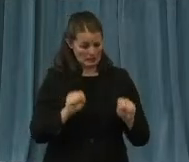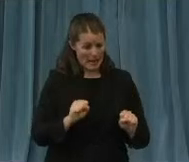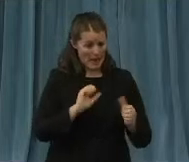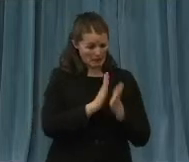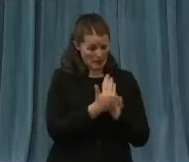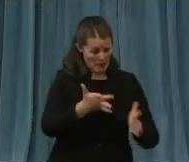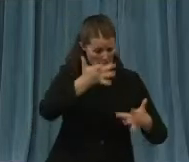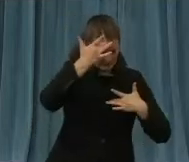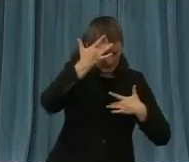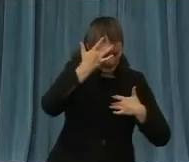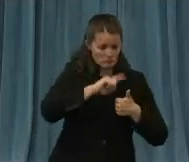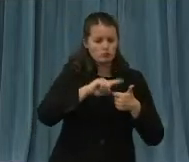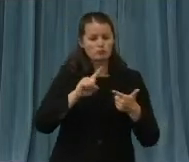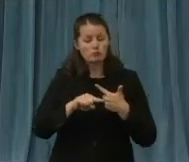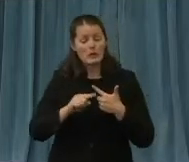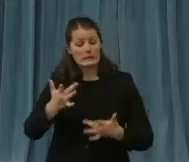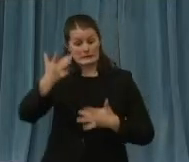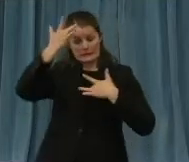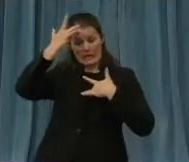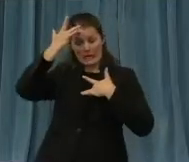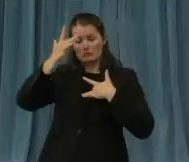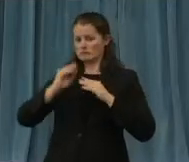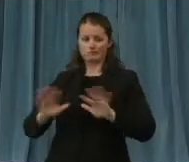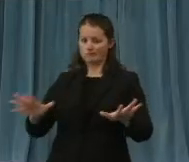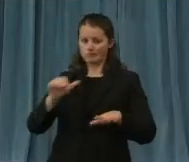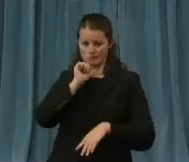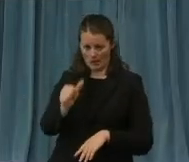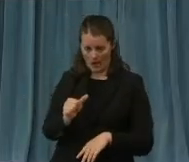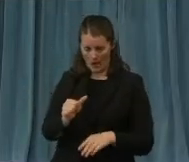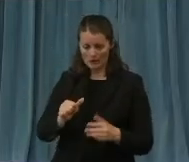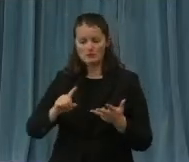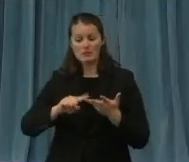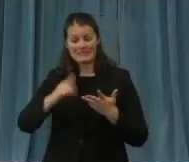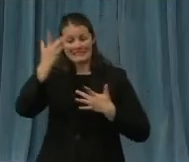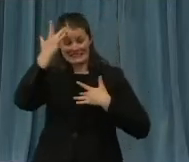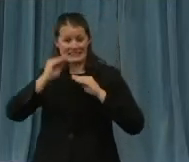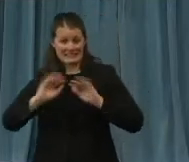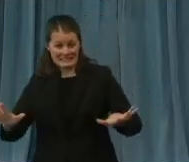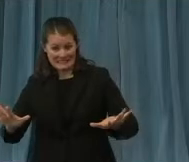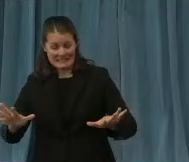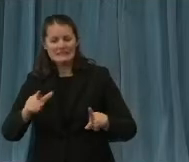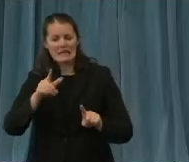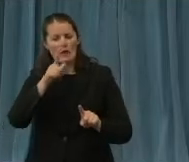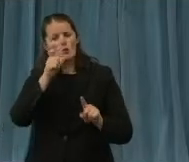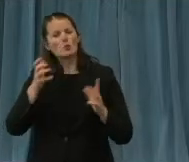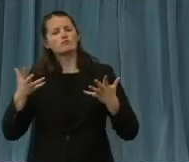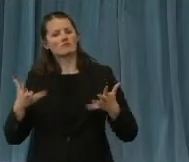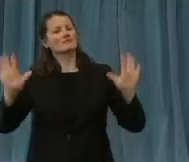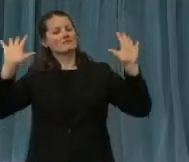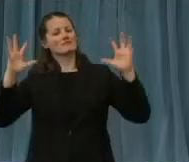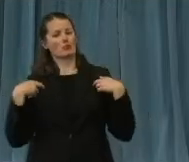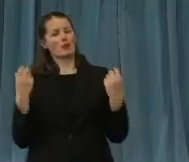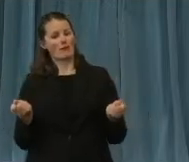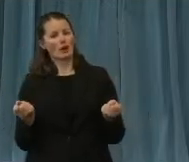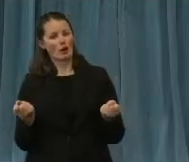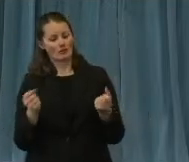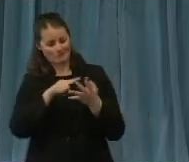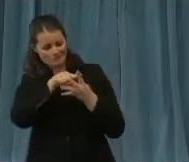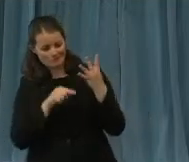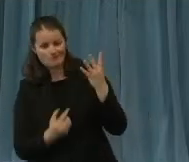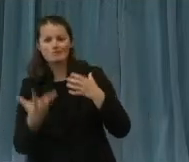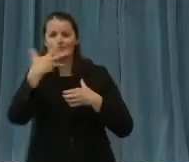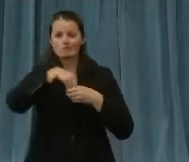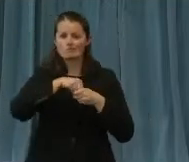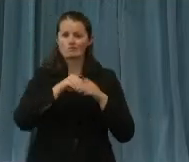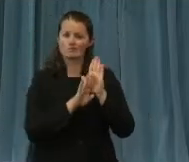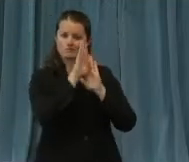about this R0 number that people talk about. These models are very largely dependent on an accurate estimate of R0. Loosely, R0 can